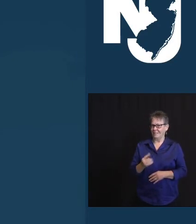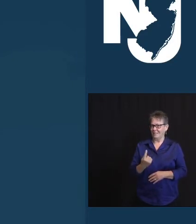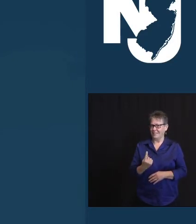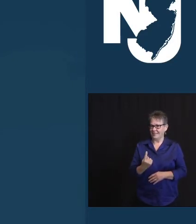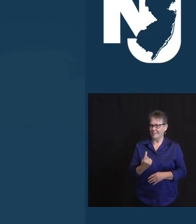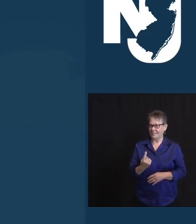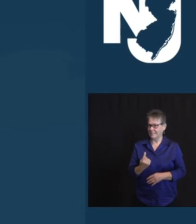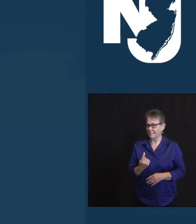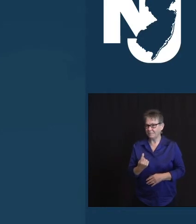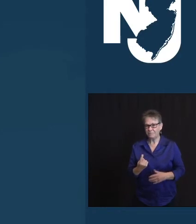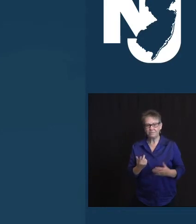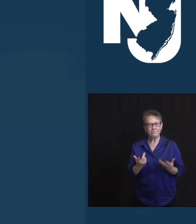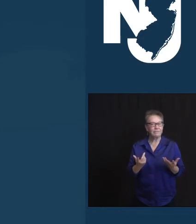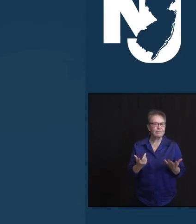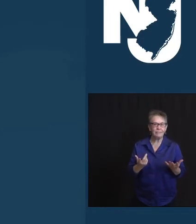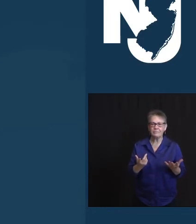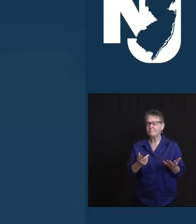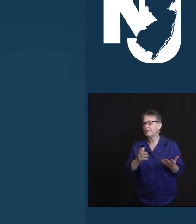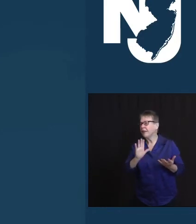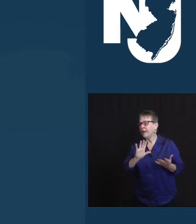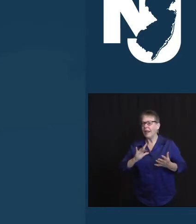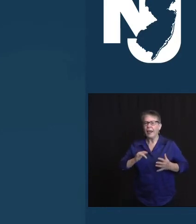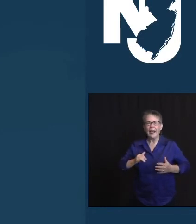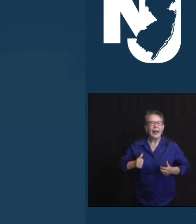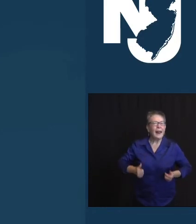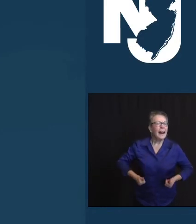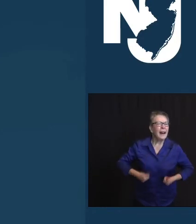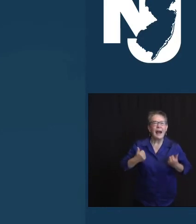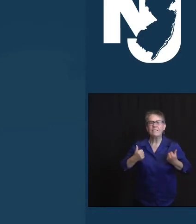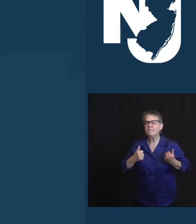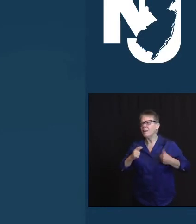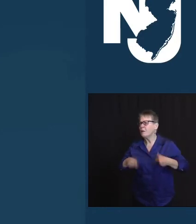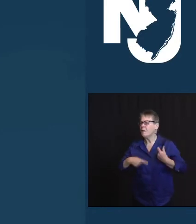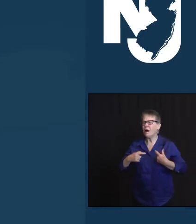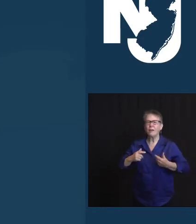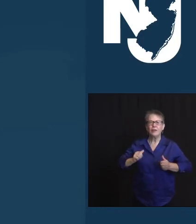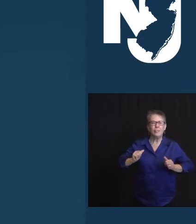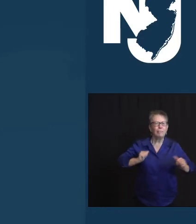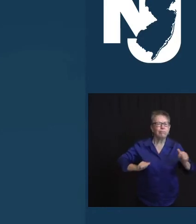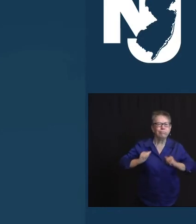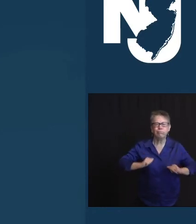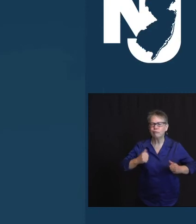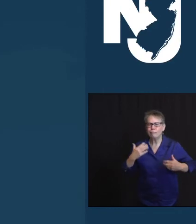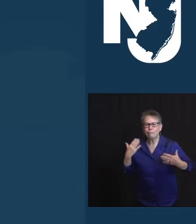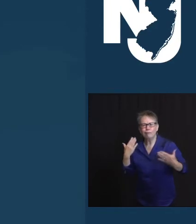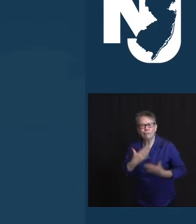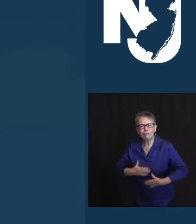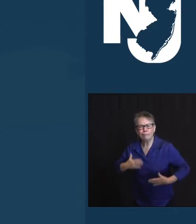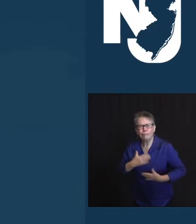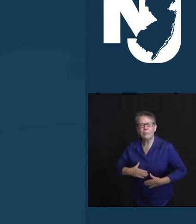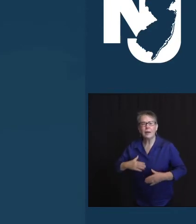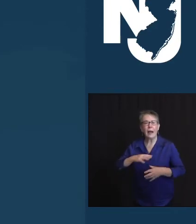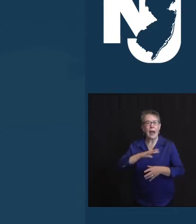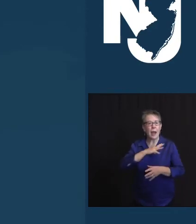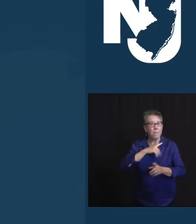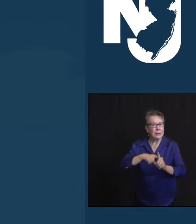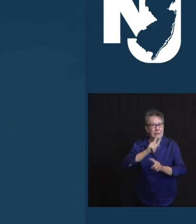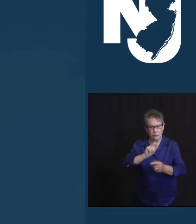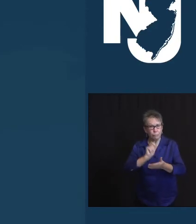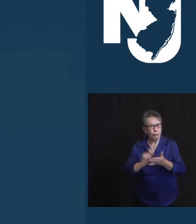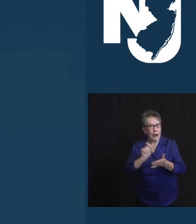audiences, those he performed in front of and those he informed through the Asbury Park Press. May God bless and watch over him, and may he